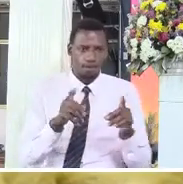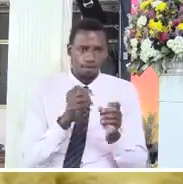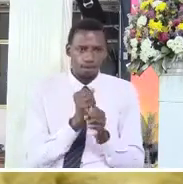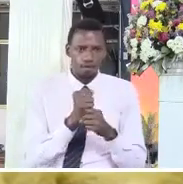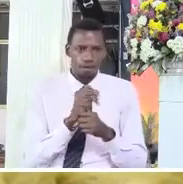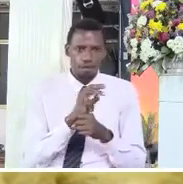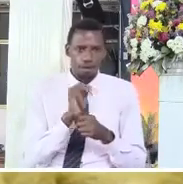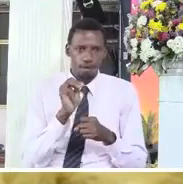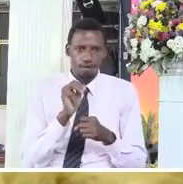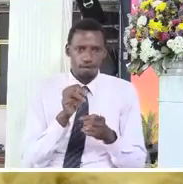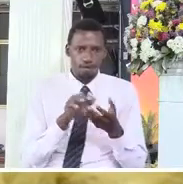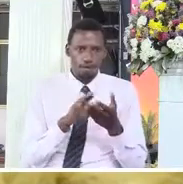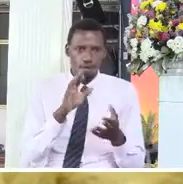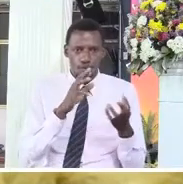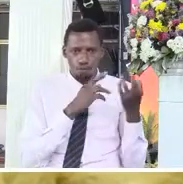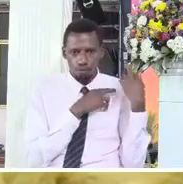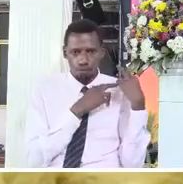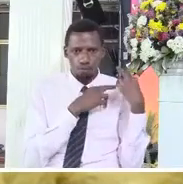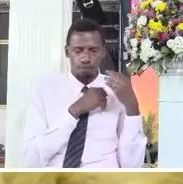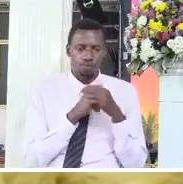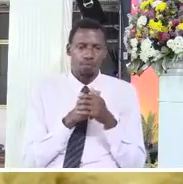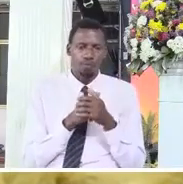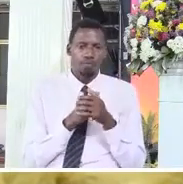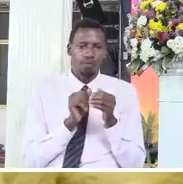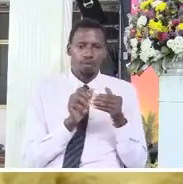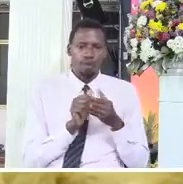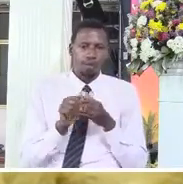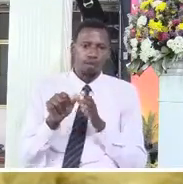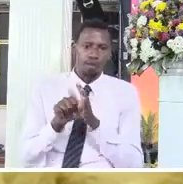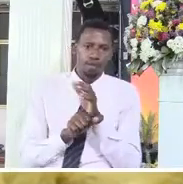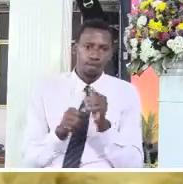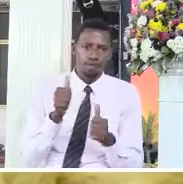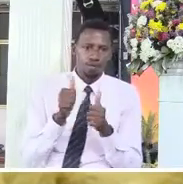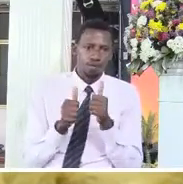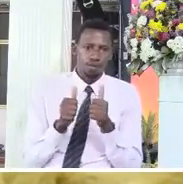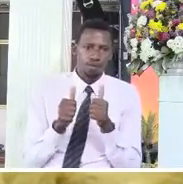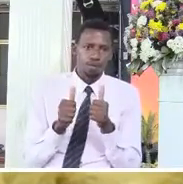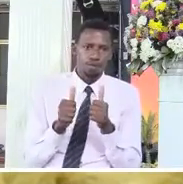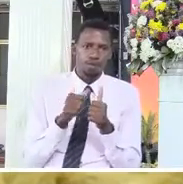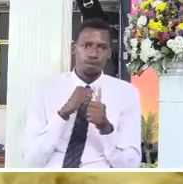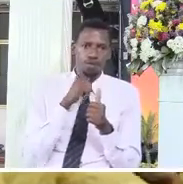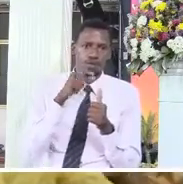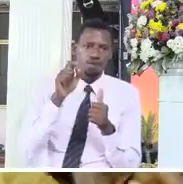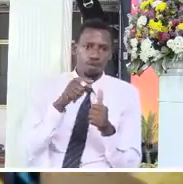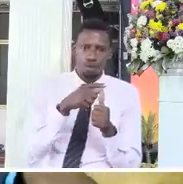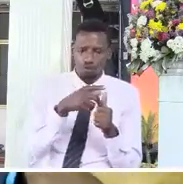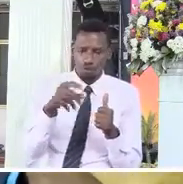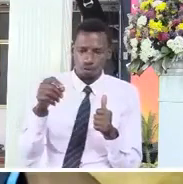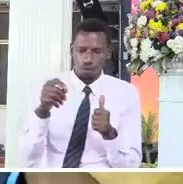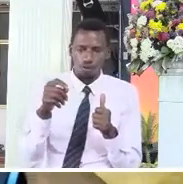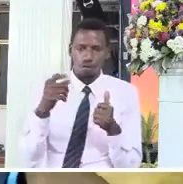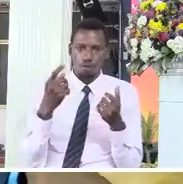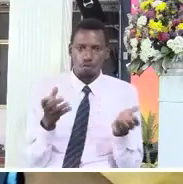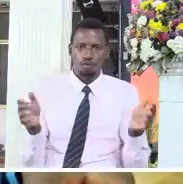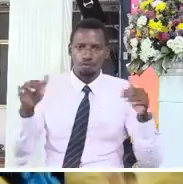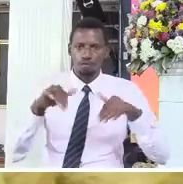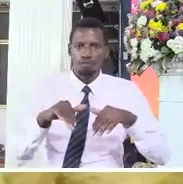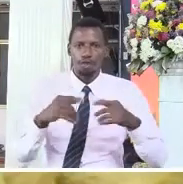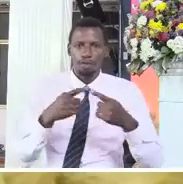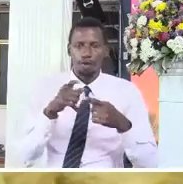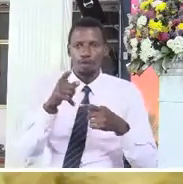more responsible, as Natalie was saying, leadership, which may not need that you are taken for a seminar, but you are on duty.